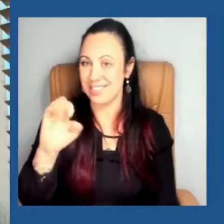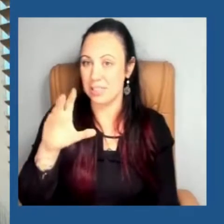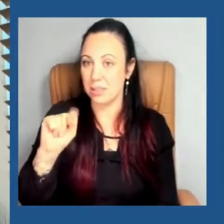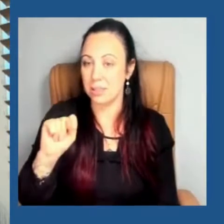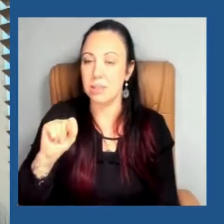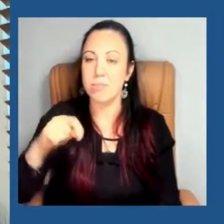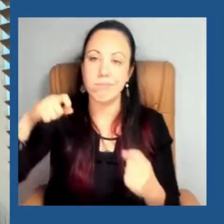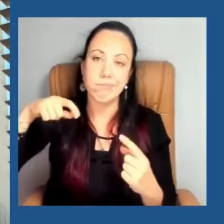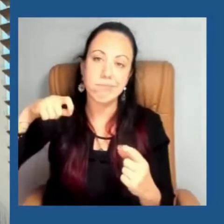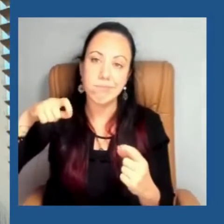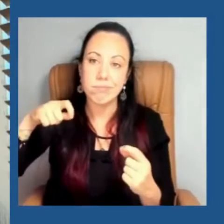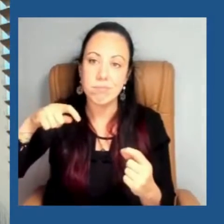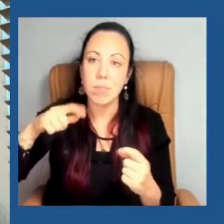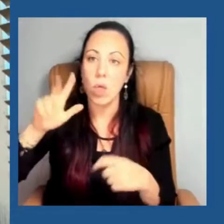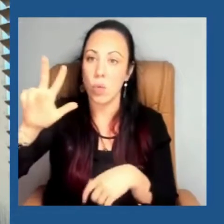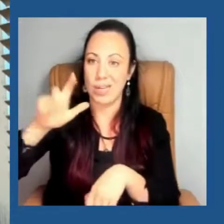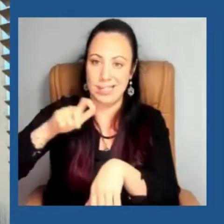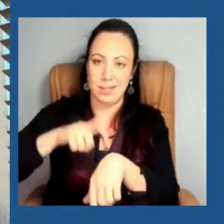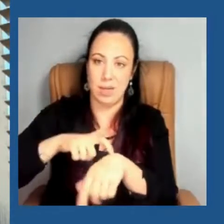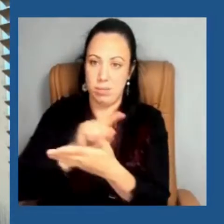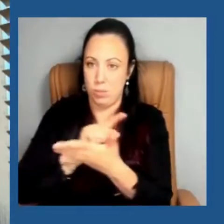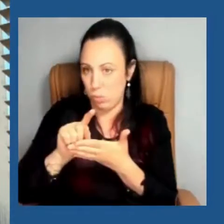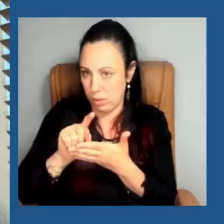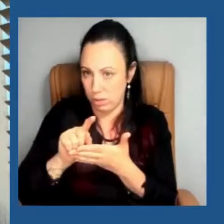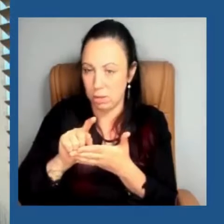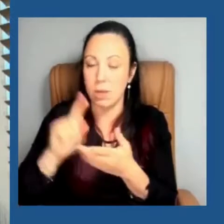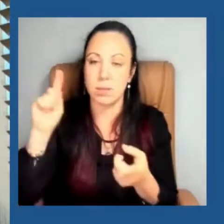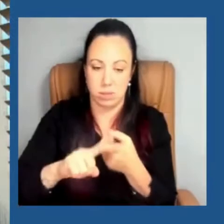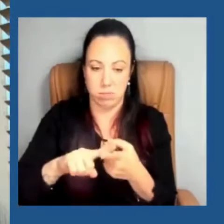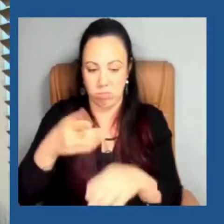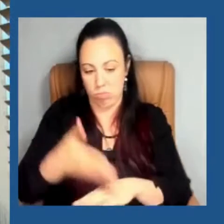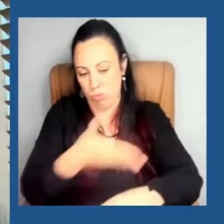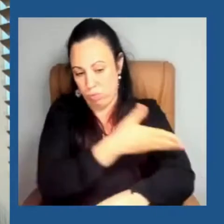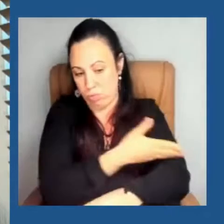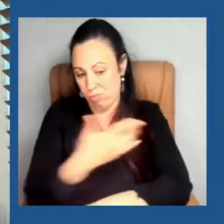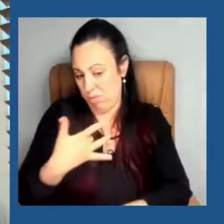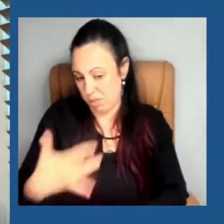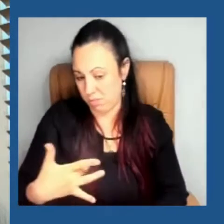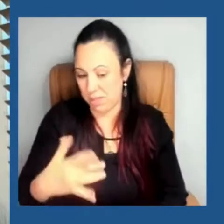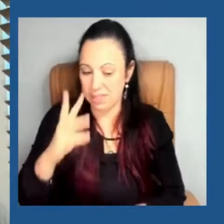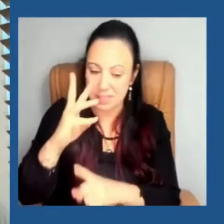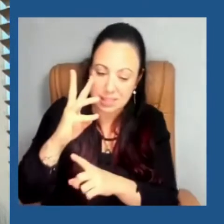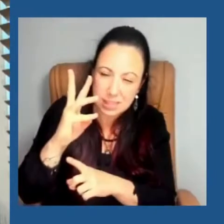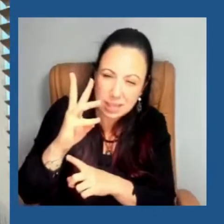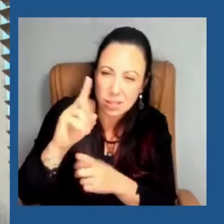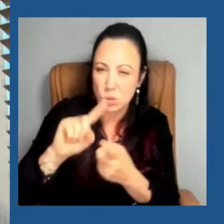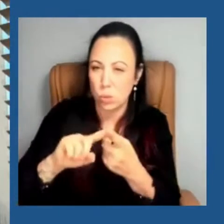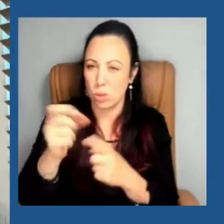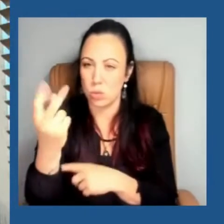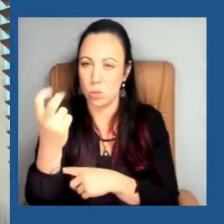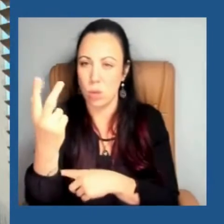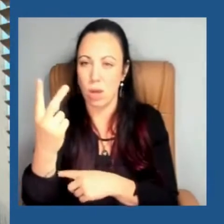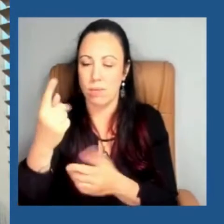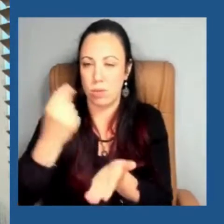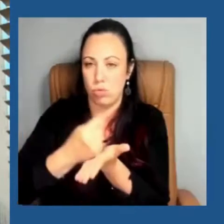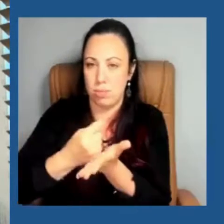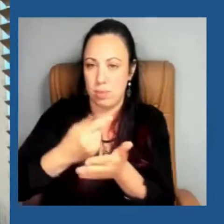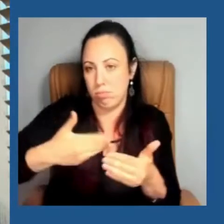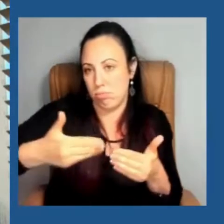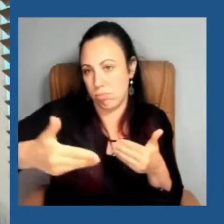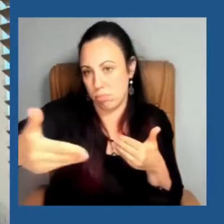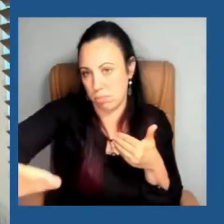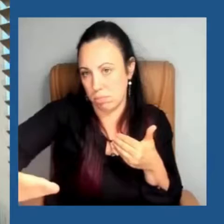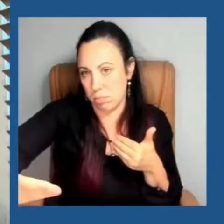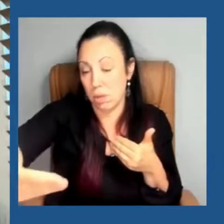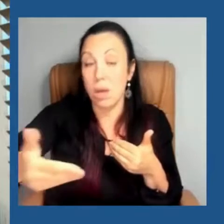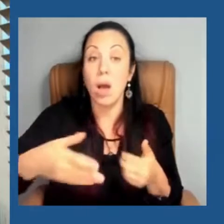a week until a patient's symptoms improve. It usually takes anywhere from 6 to 12 treatments. Frequently, a patient who